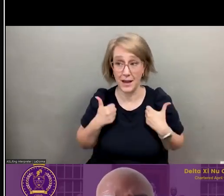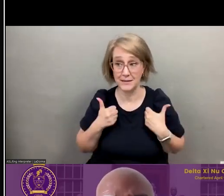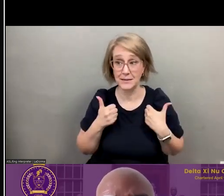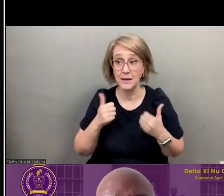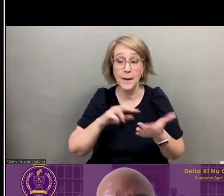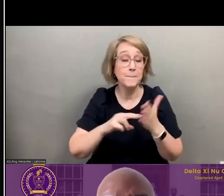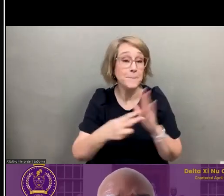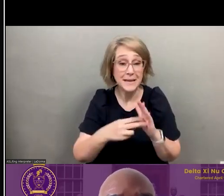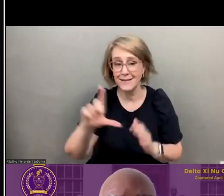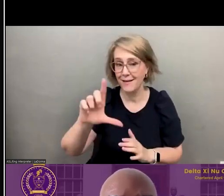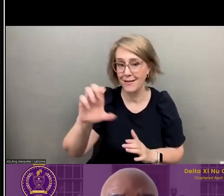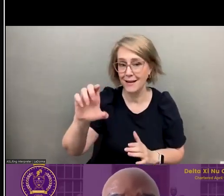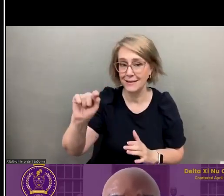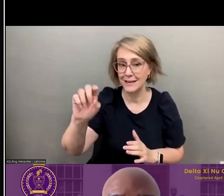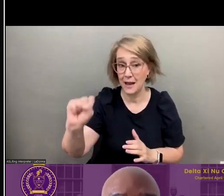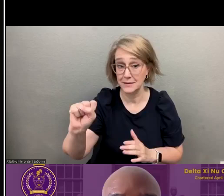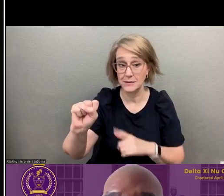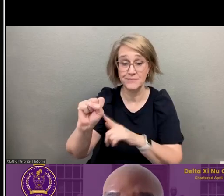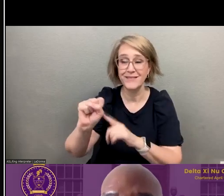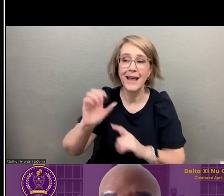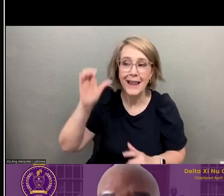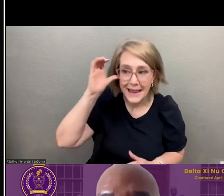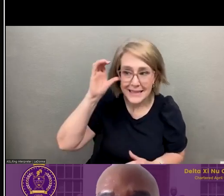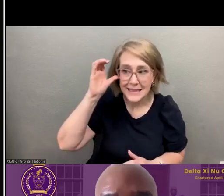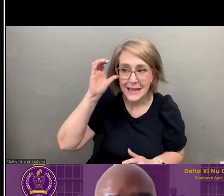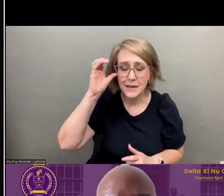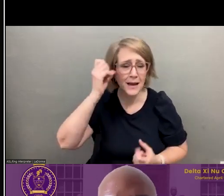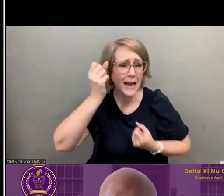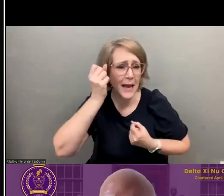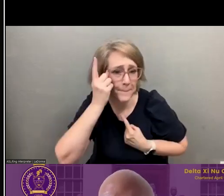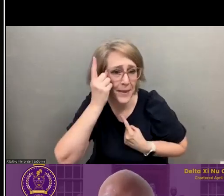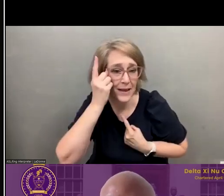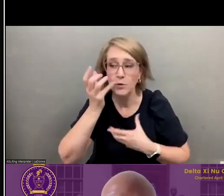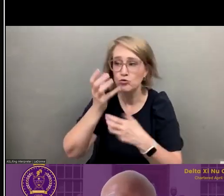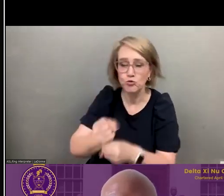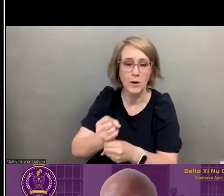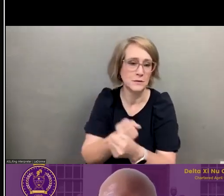as an introduction to suicide prevention for Black and African American communities. Next slide.